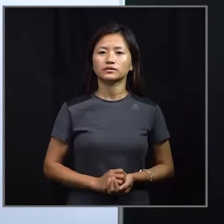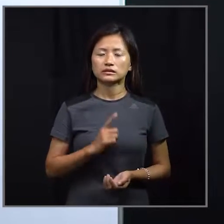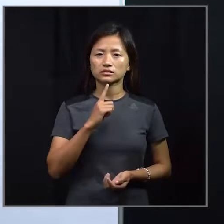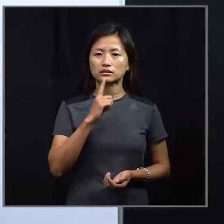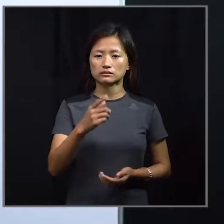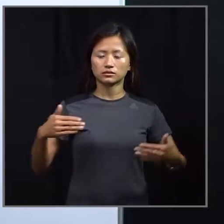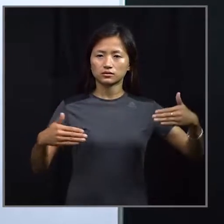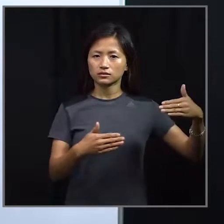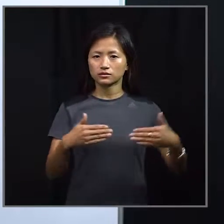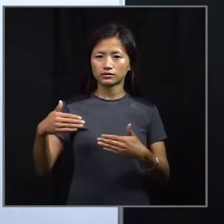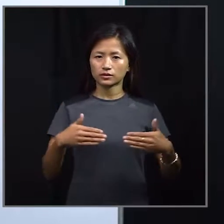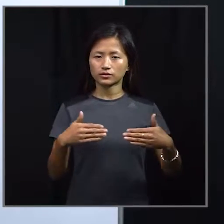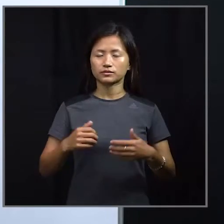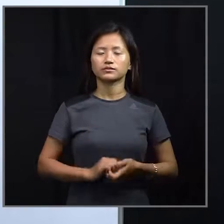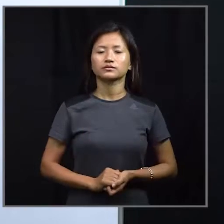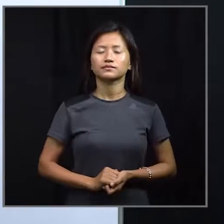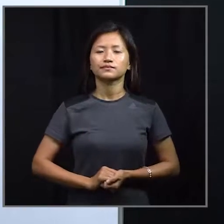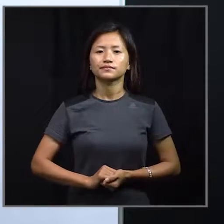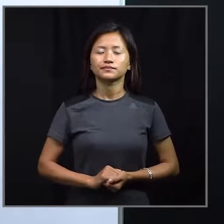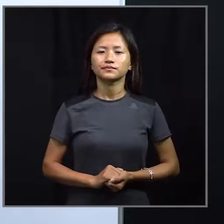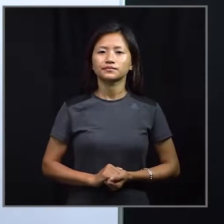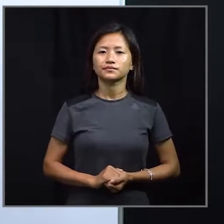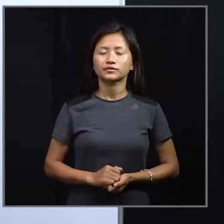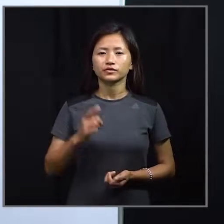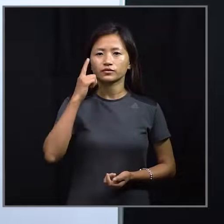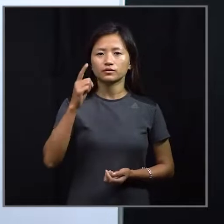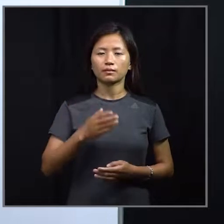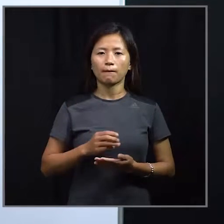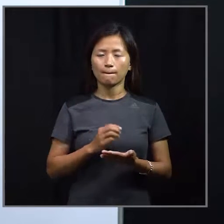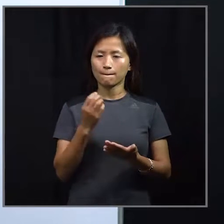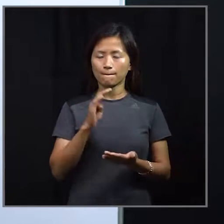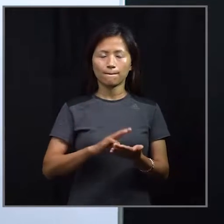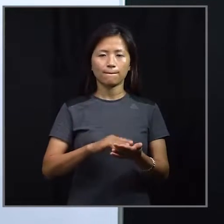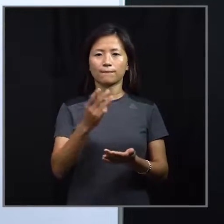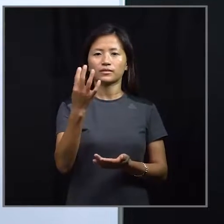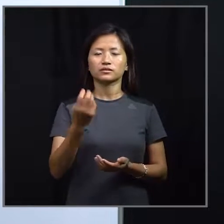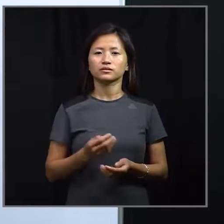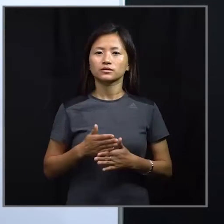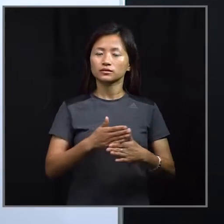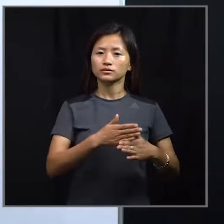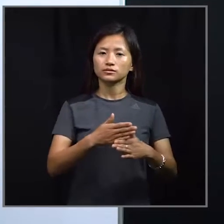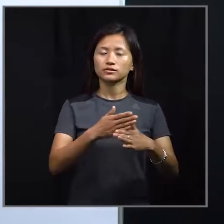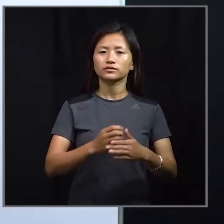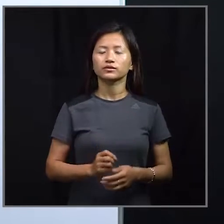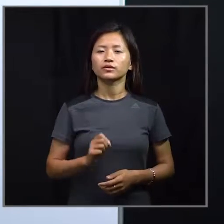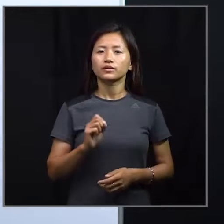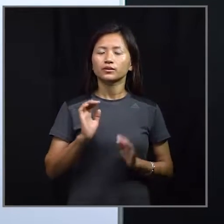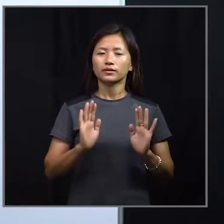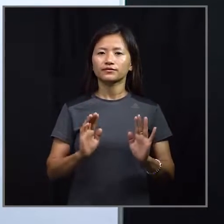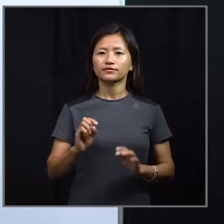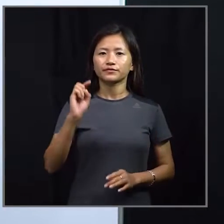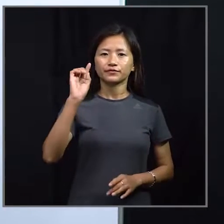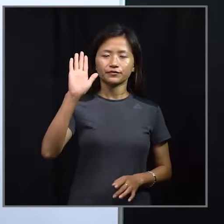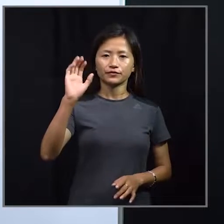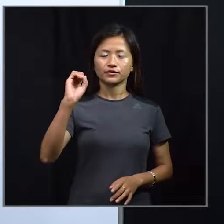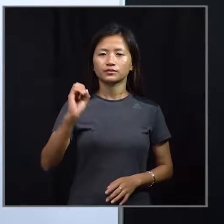It's very easy. Okay, and then for marks distribution also, the first part will have 50 marks.